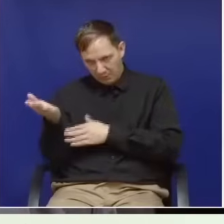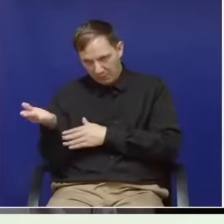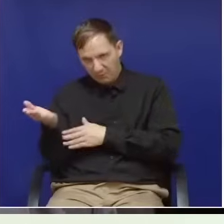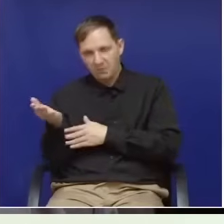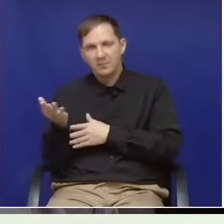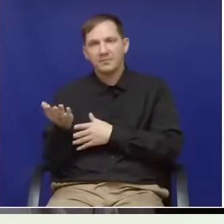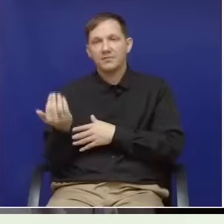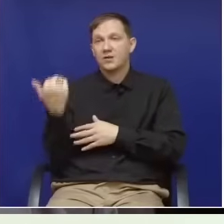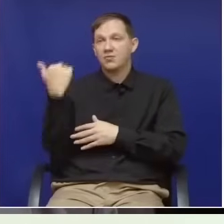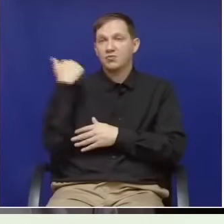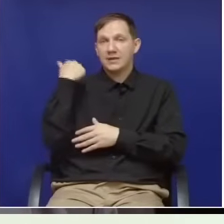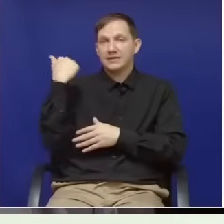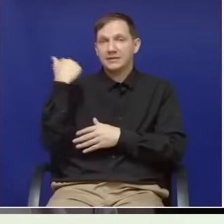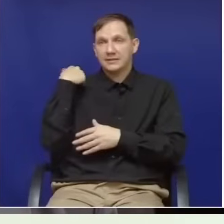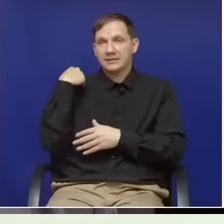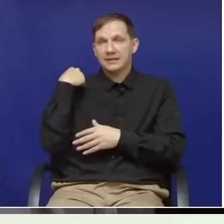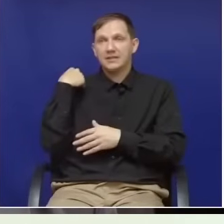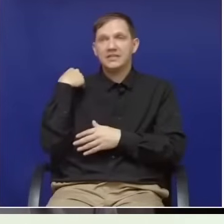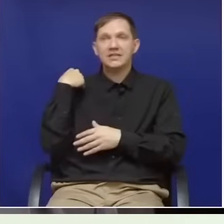recent